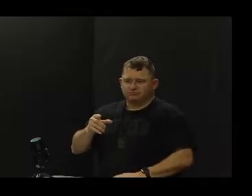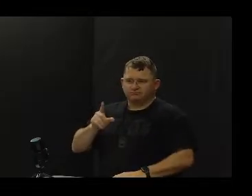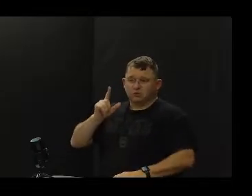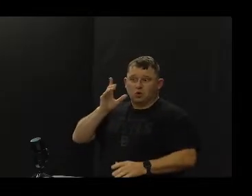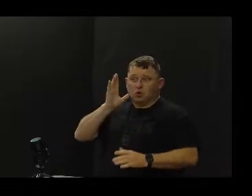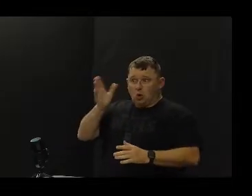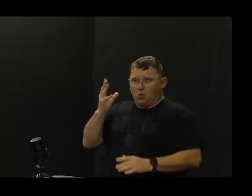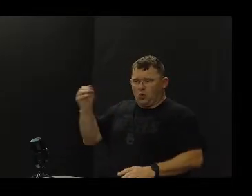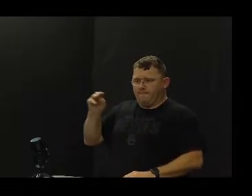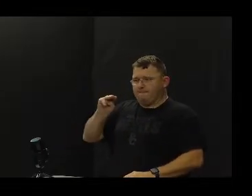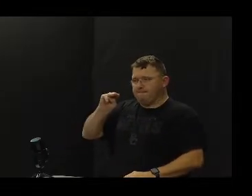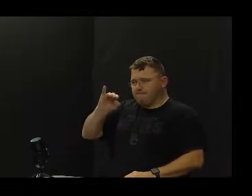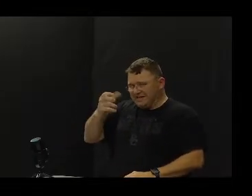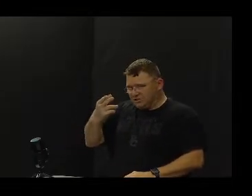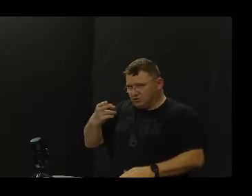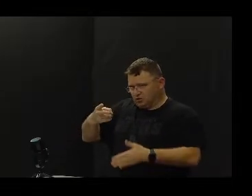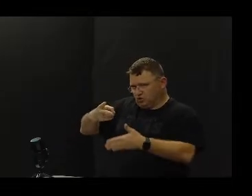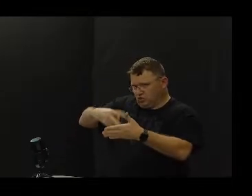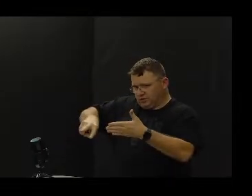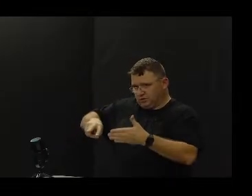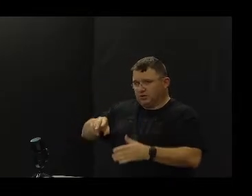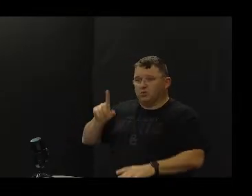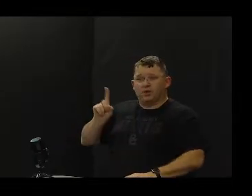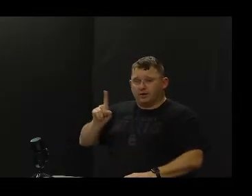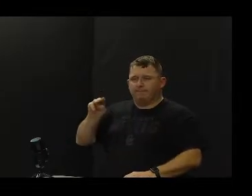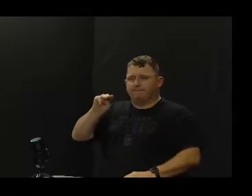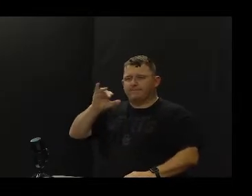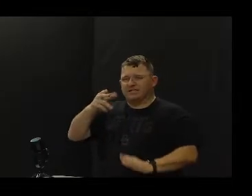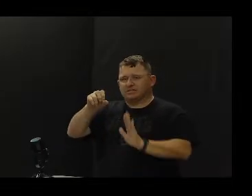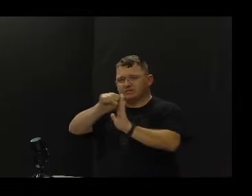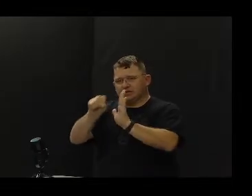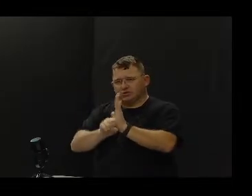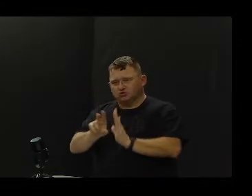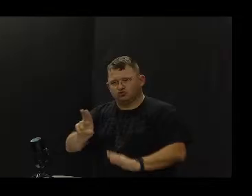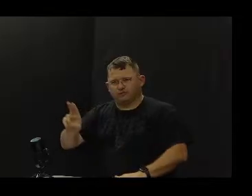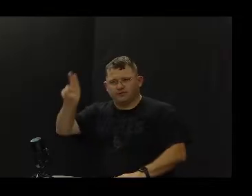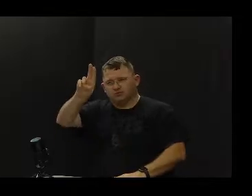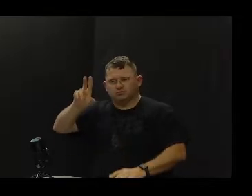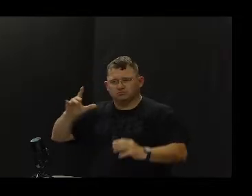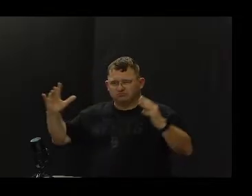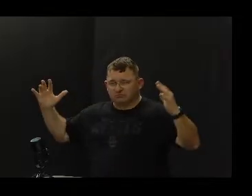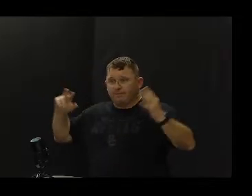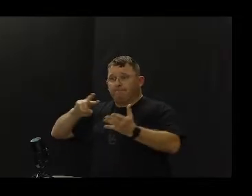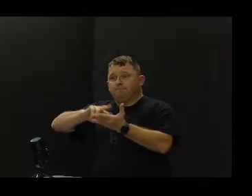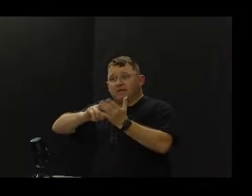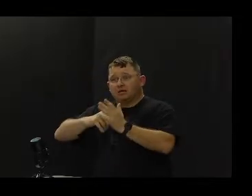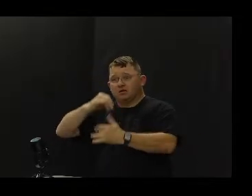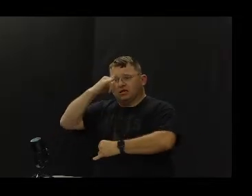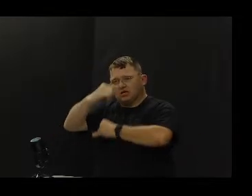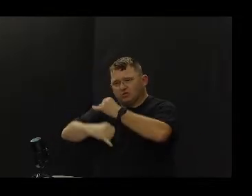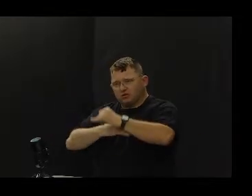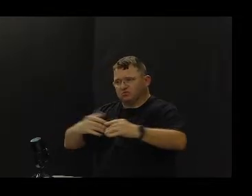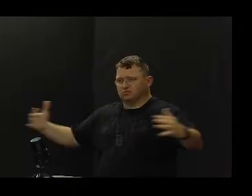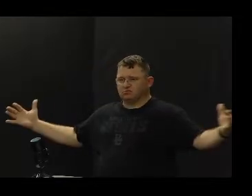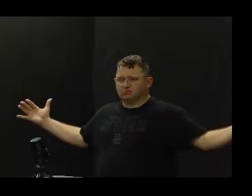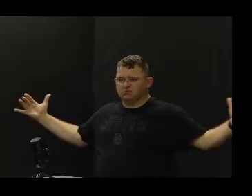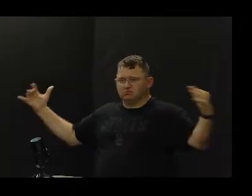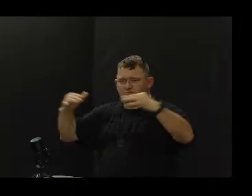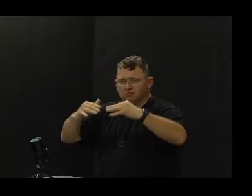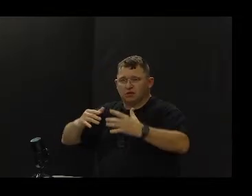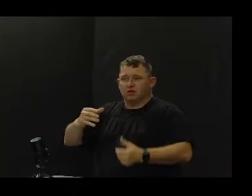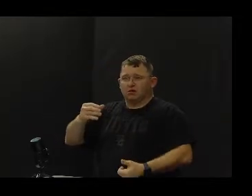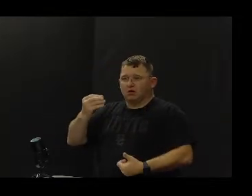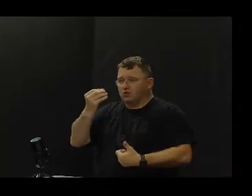these plays. It's a very good leadership opportunity. We'll be going to Michigan in a couple of weeks to Michigan State University And this